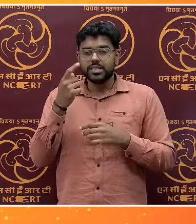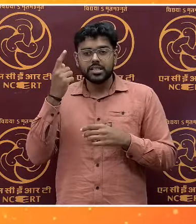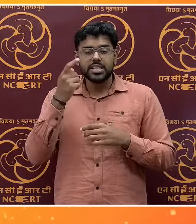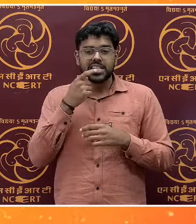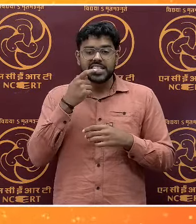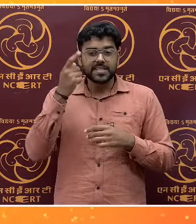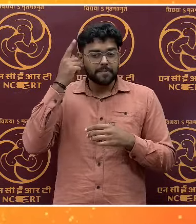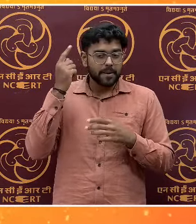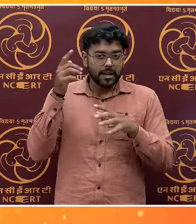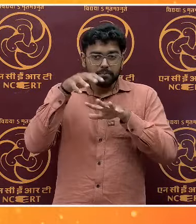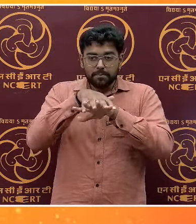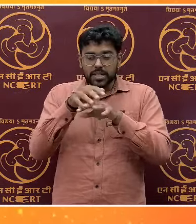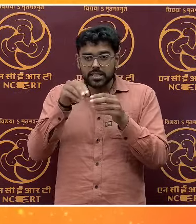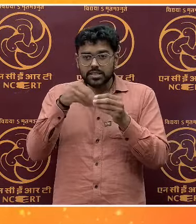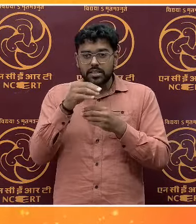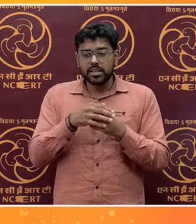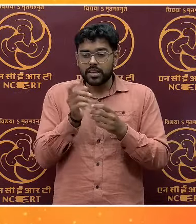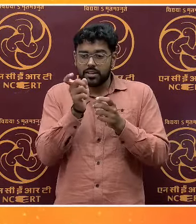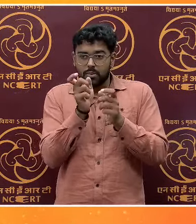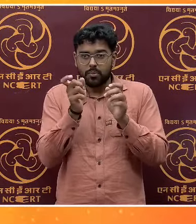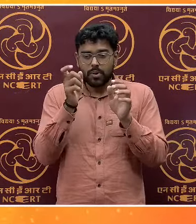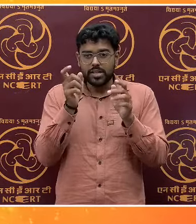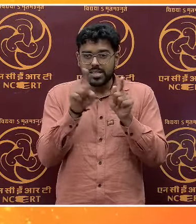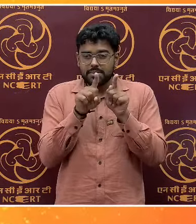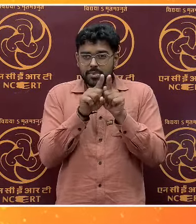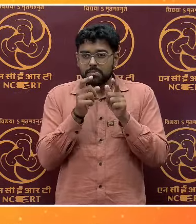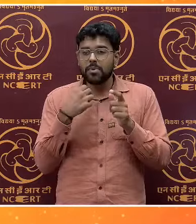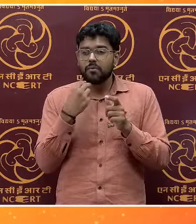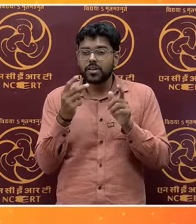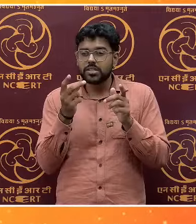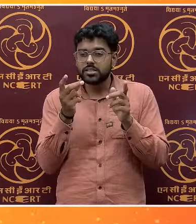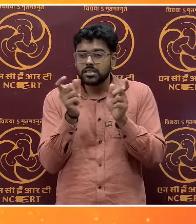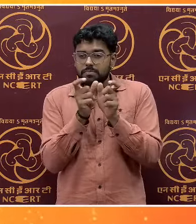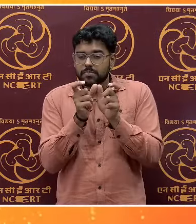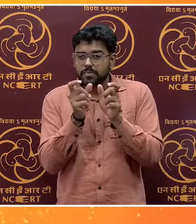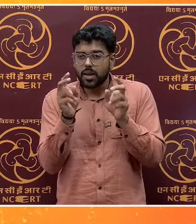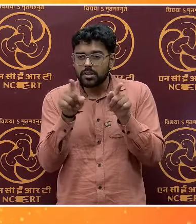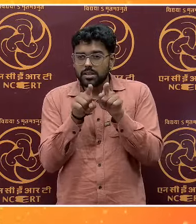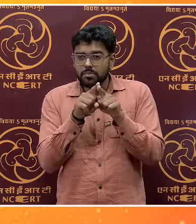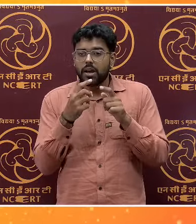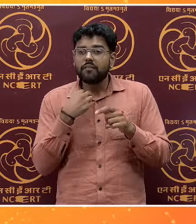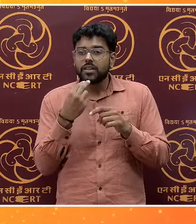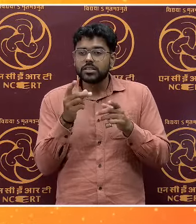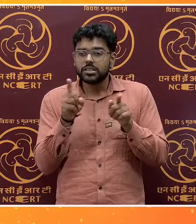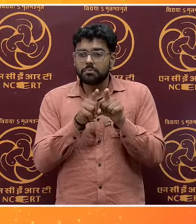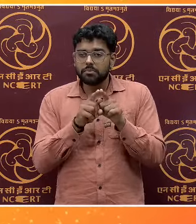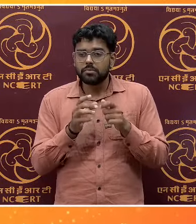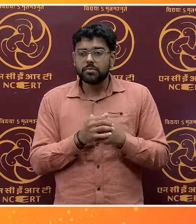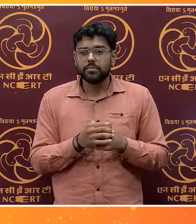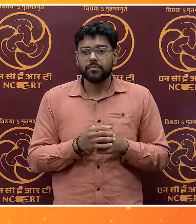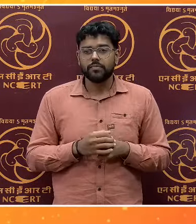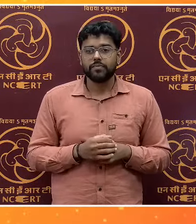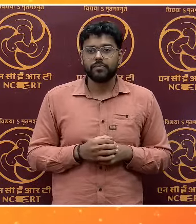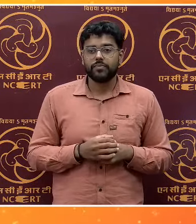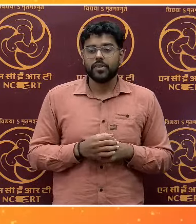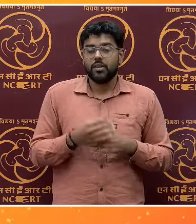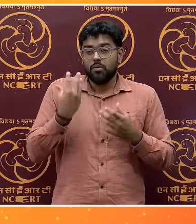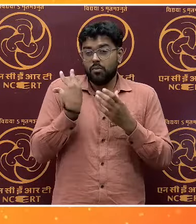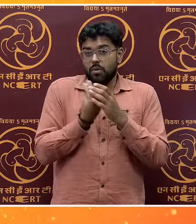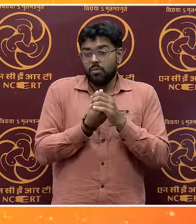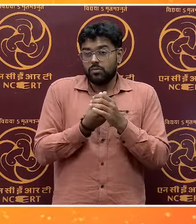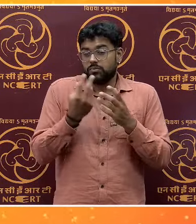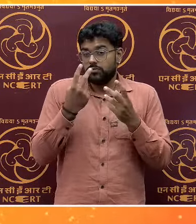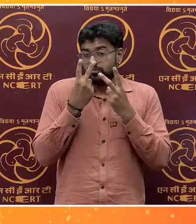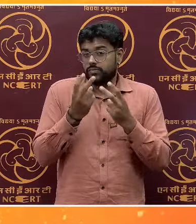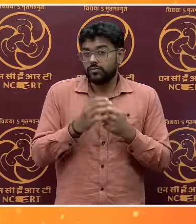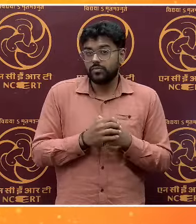day, Yes, they're rhyming. they are rhyming. So they are rhyming with the same sound. It means A and A. We mark, ma'am, rhymes